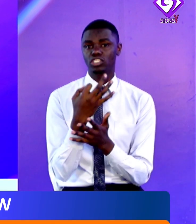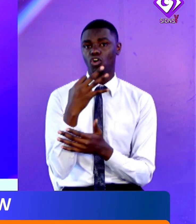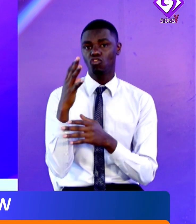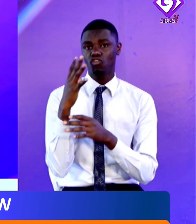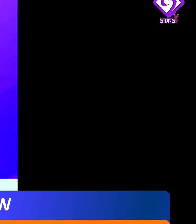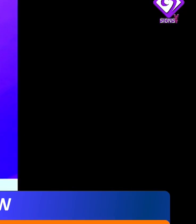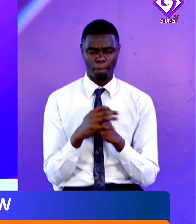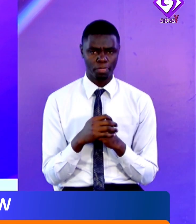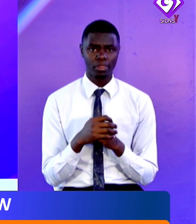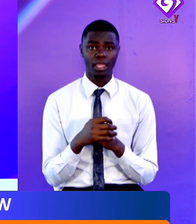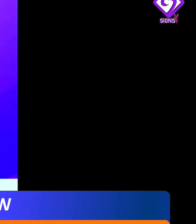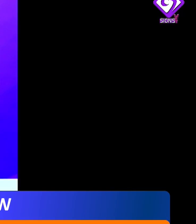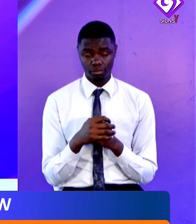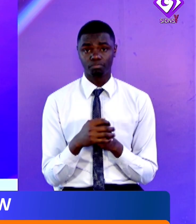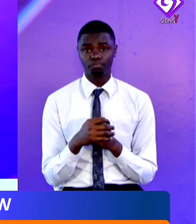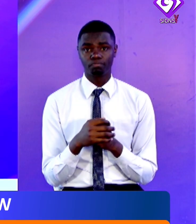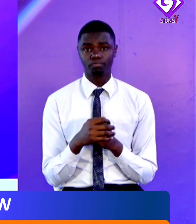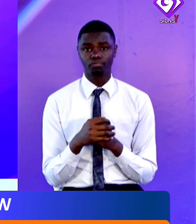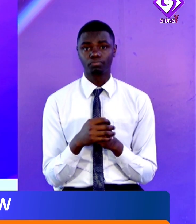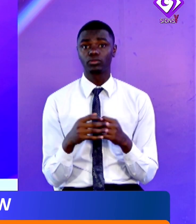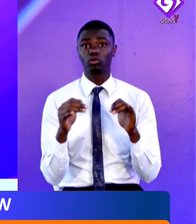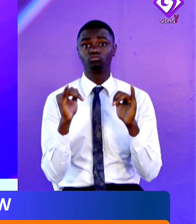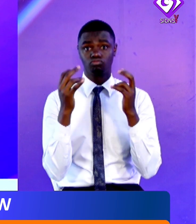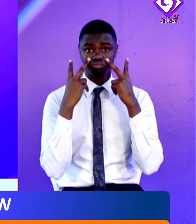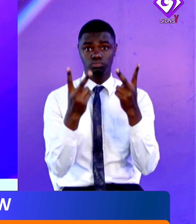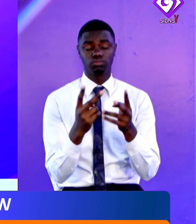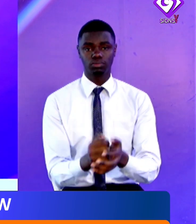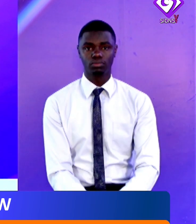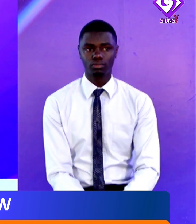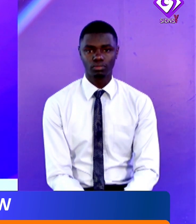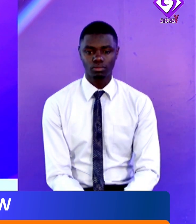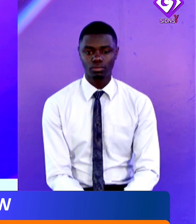president. Now let's take a look at that particular news item.